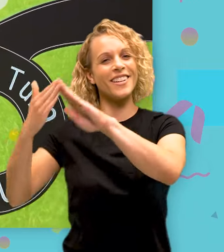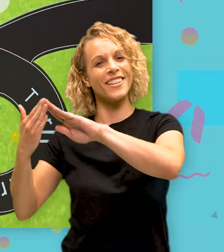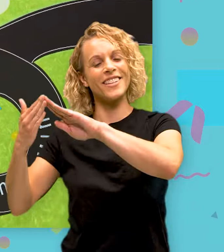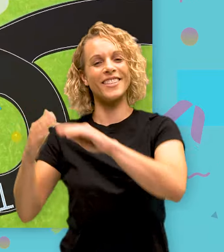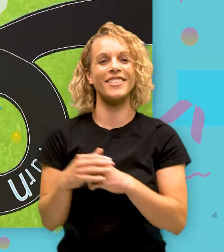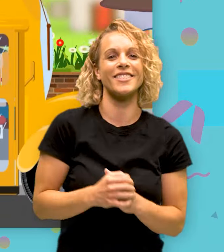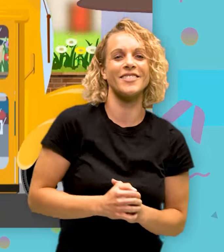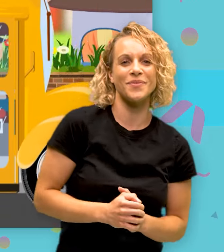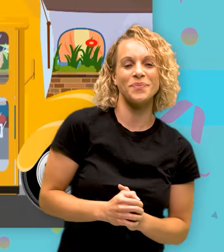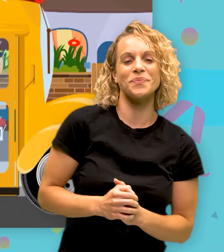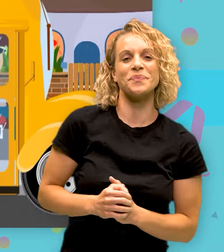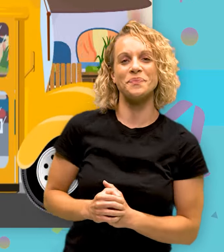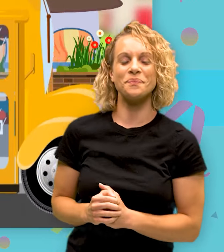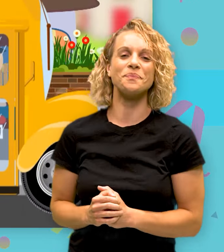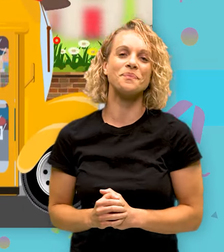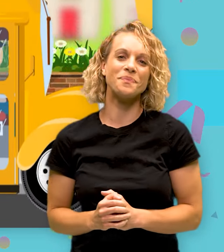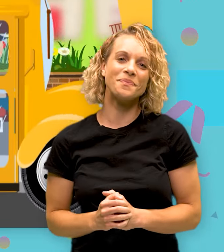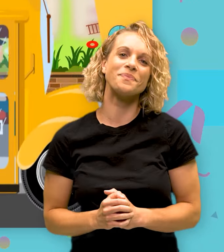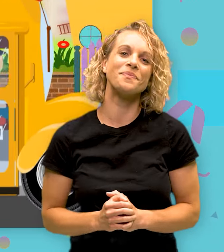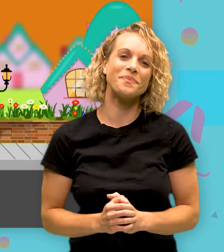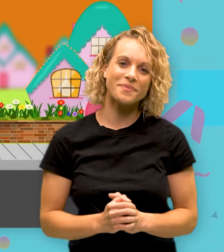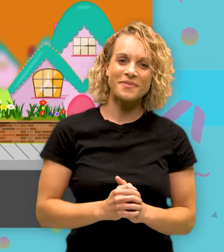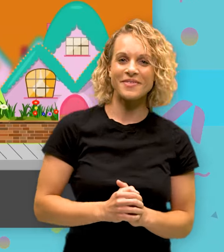the town.